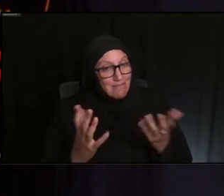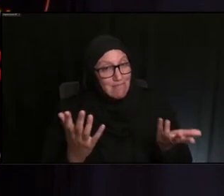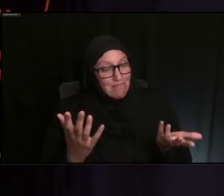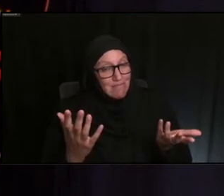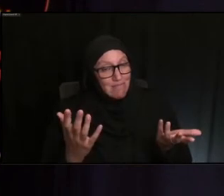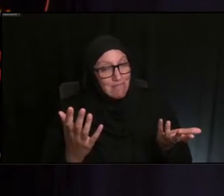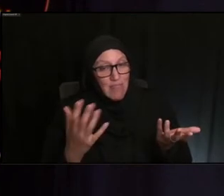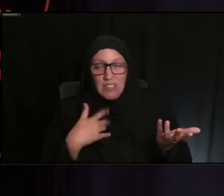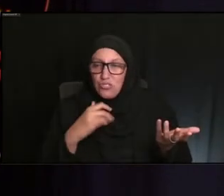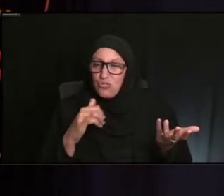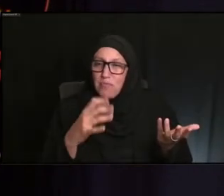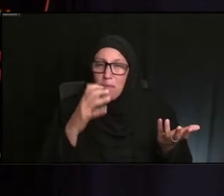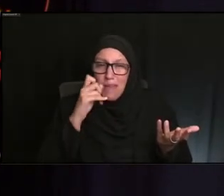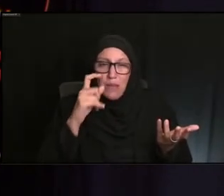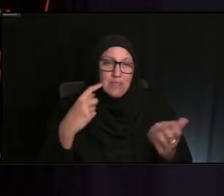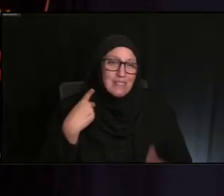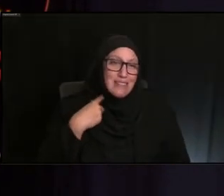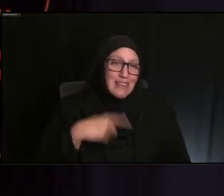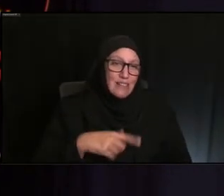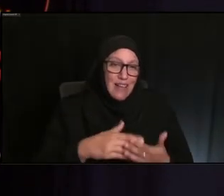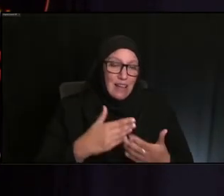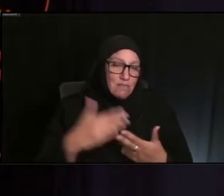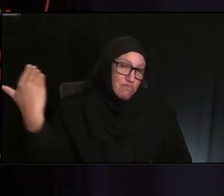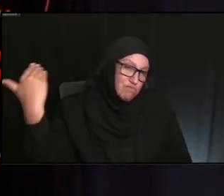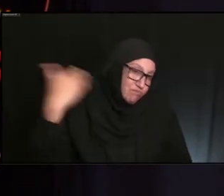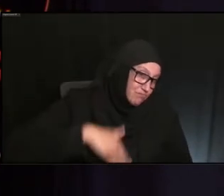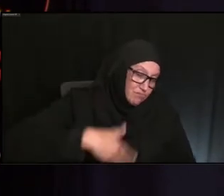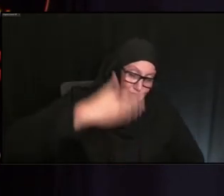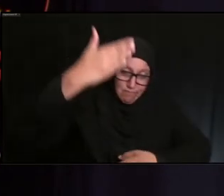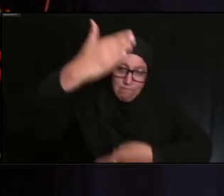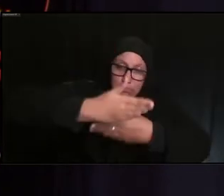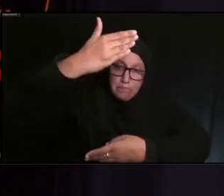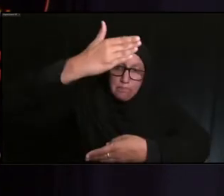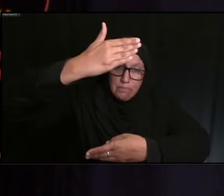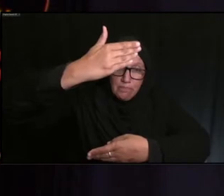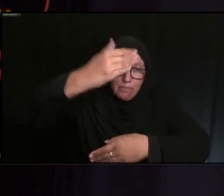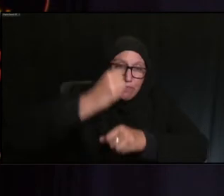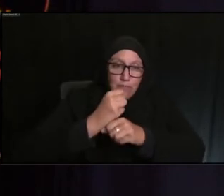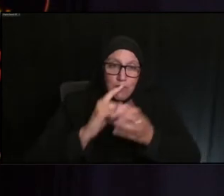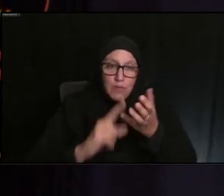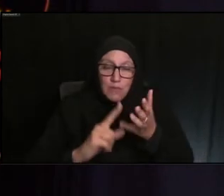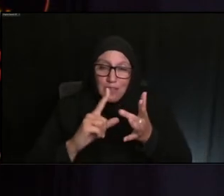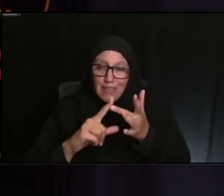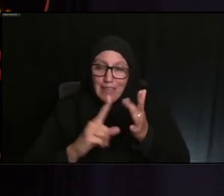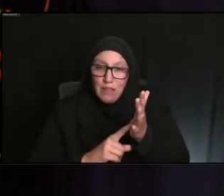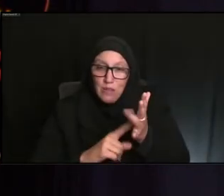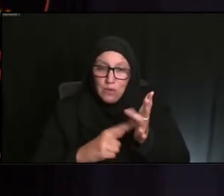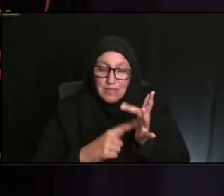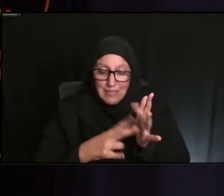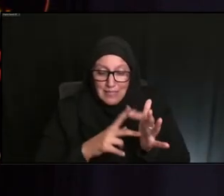was killed by guillotine during the French Revolution. But this guy actually called it,